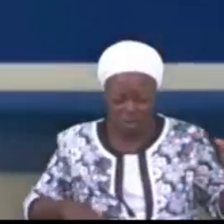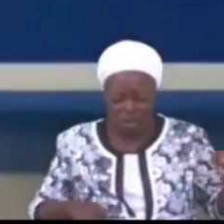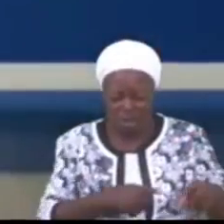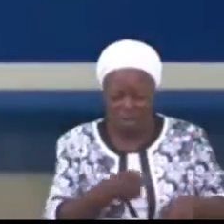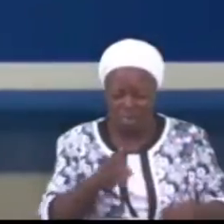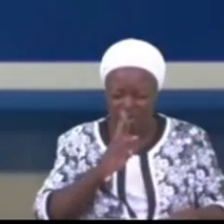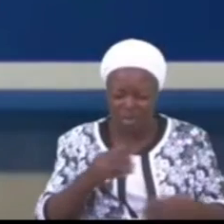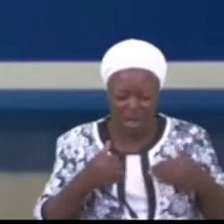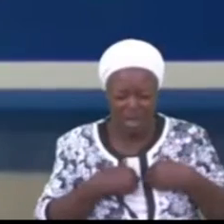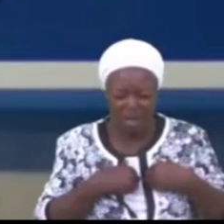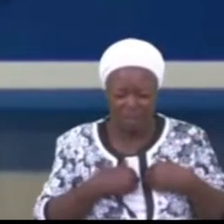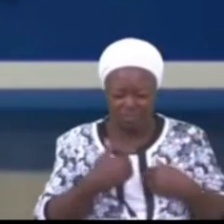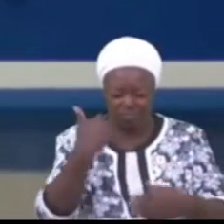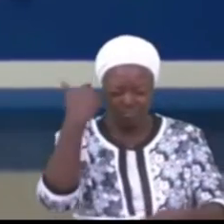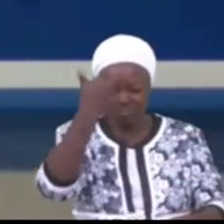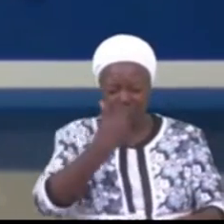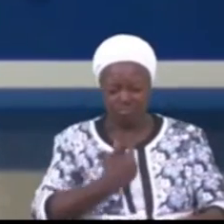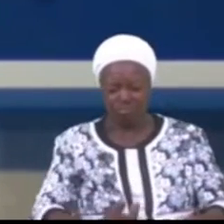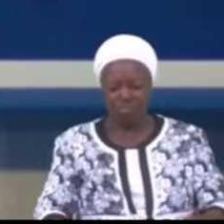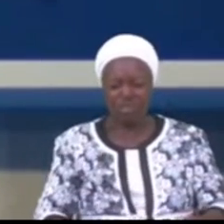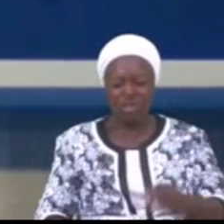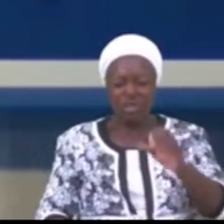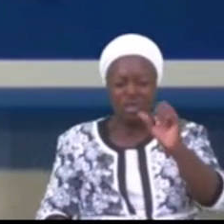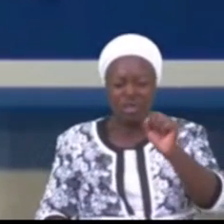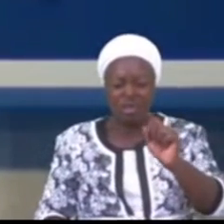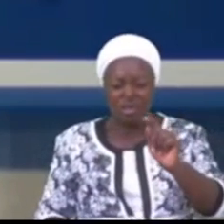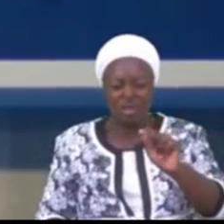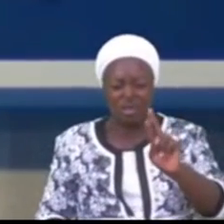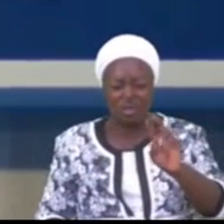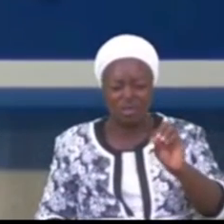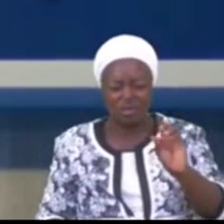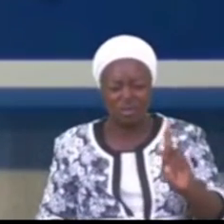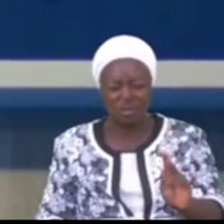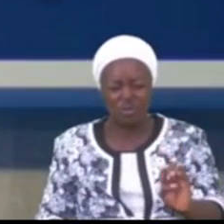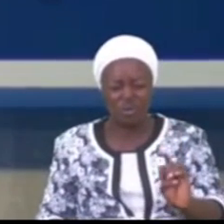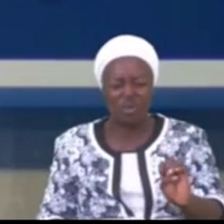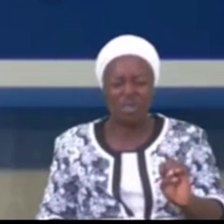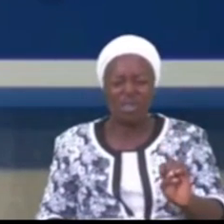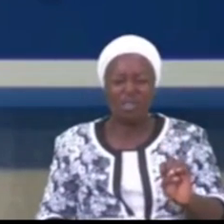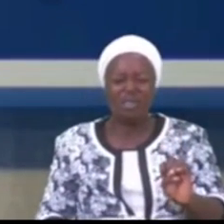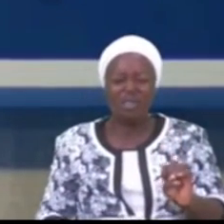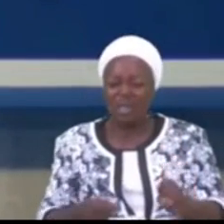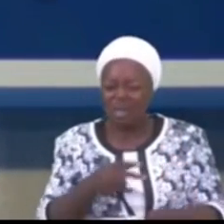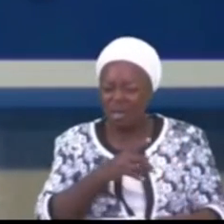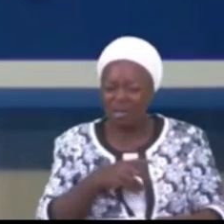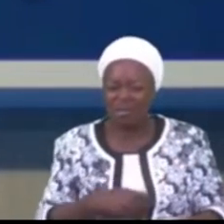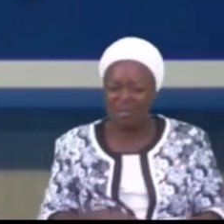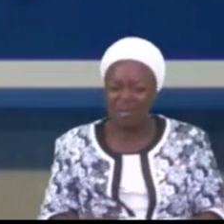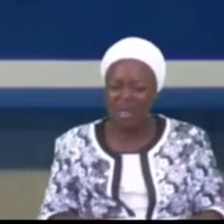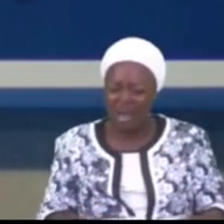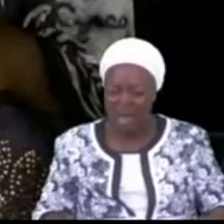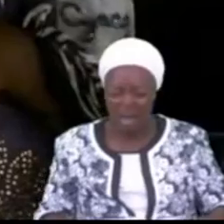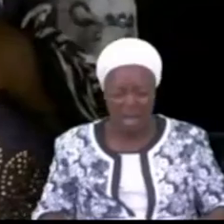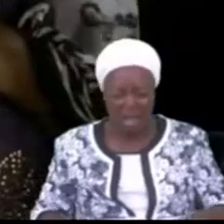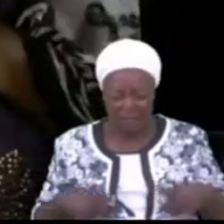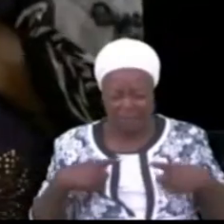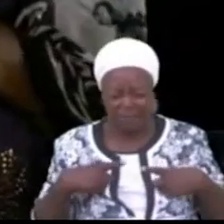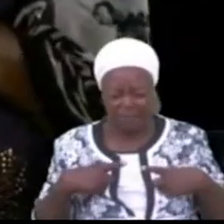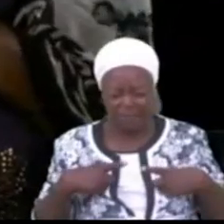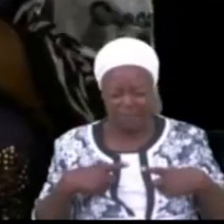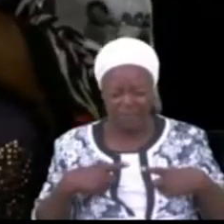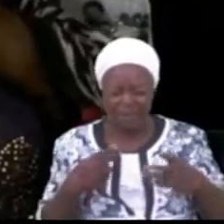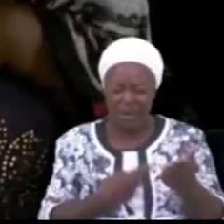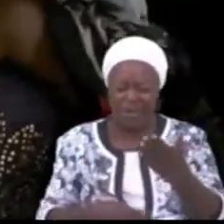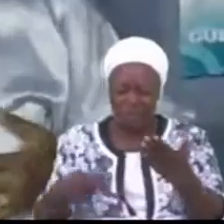stroke, hand dried up, leg dried up, life.